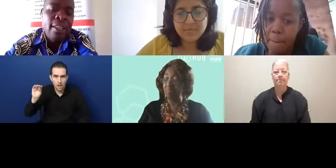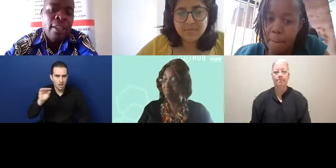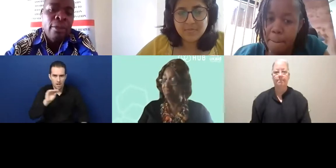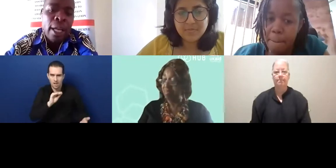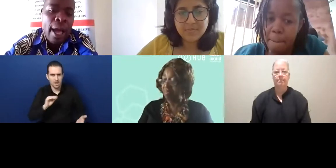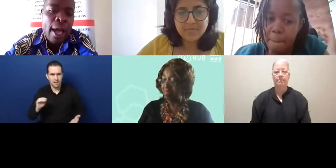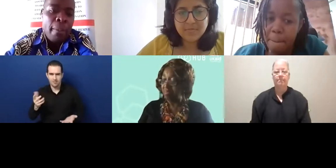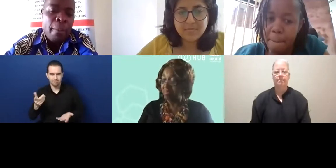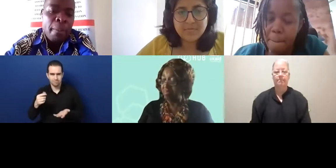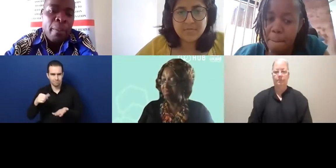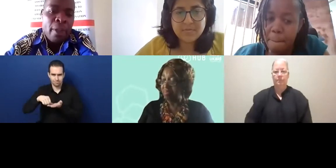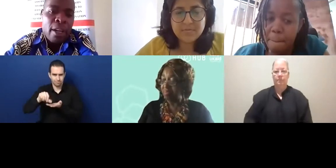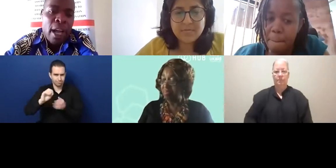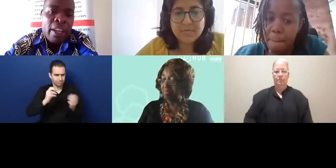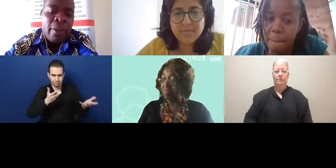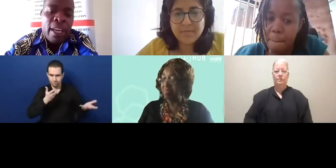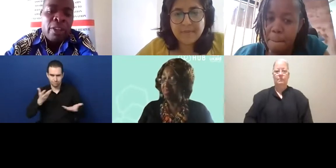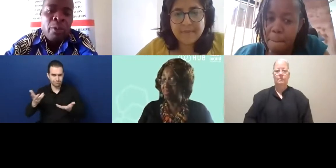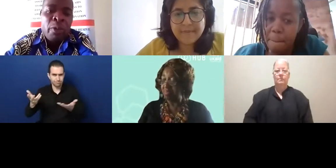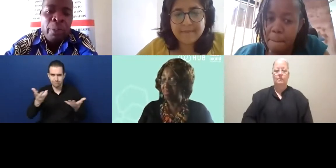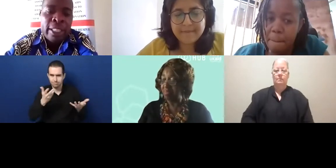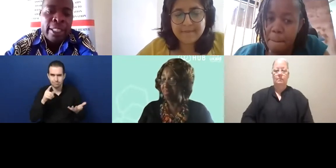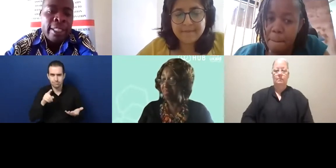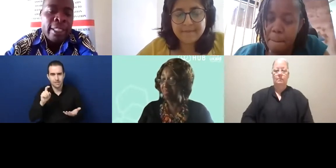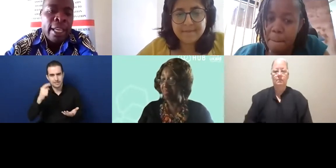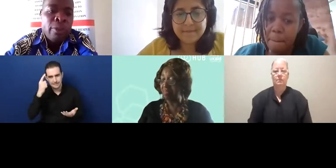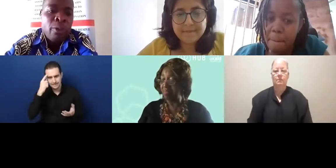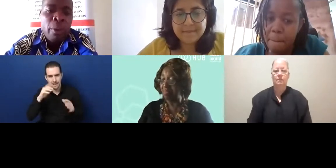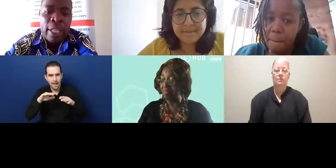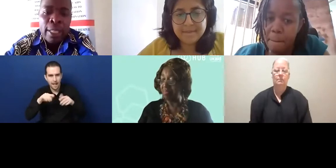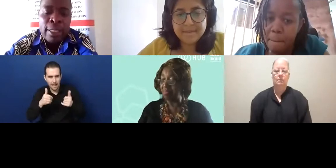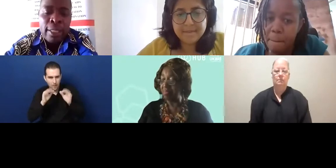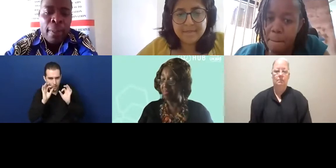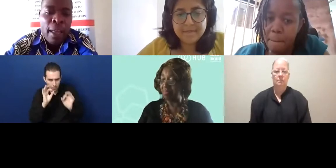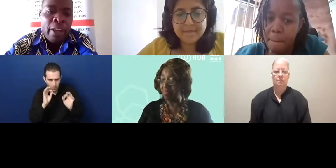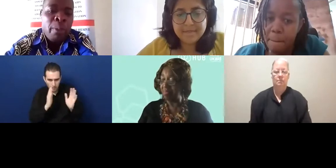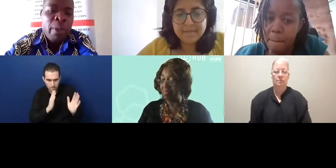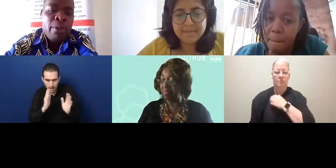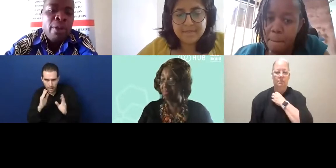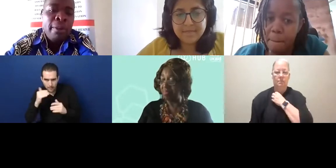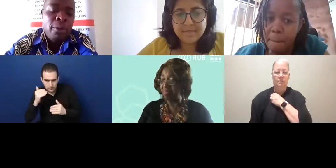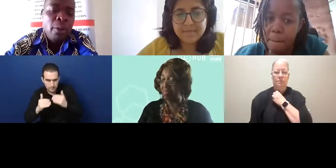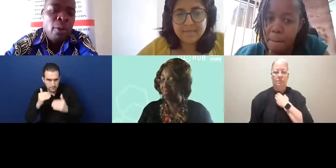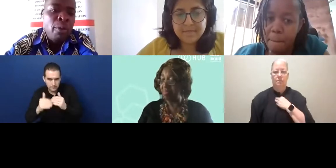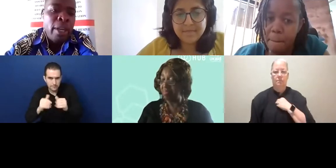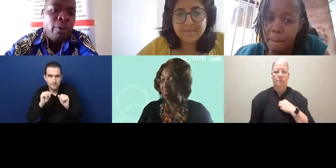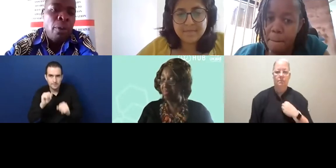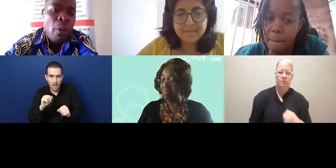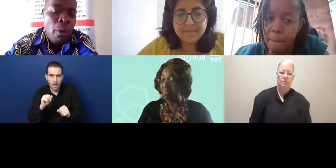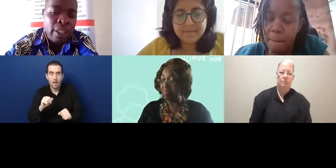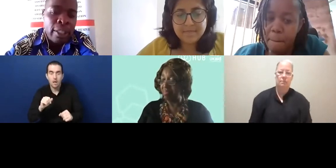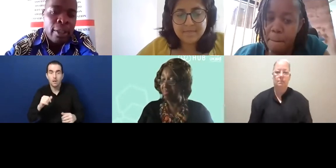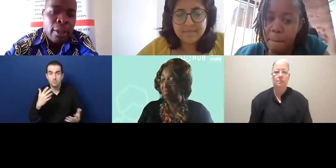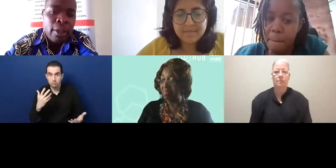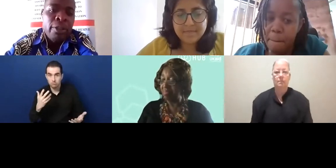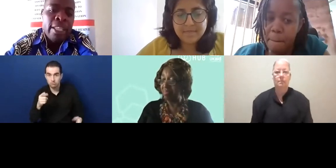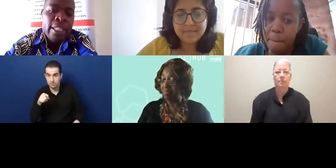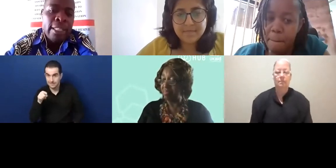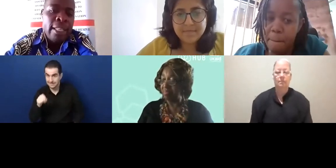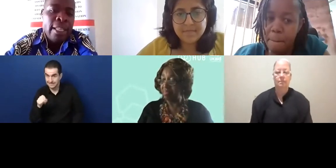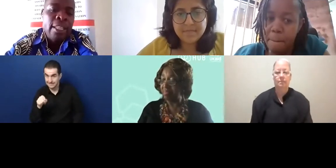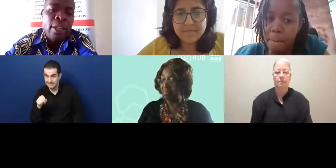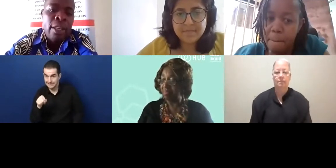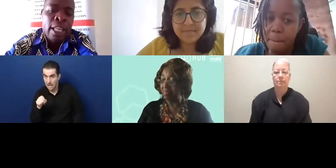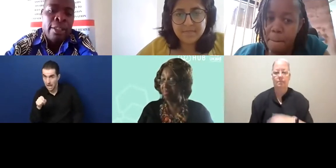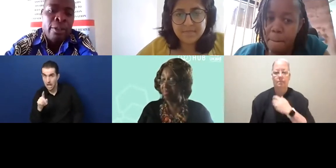logistics to incur. If like you've reported this case to police and maybe you have to go maybe to court, all